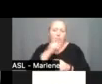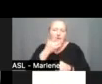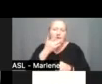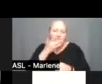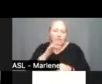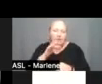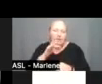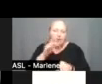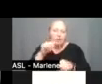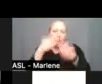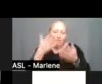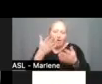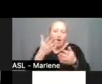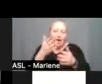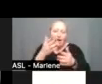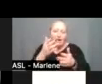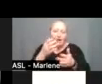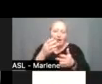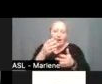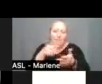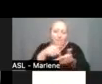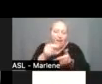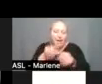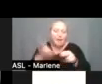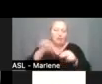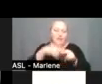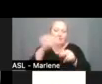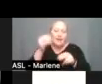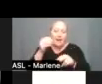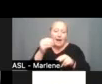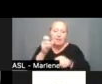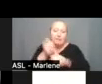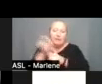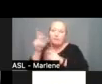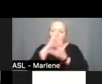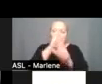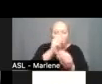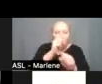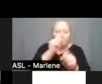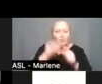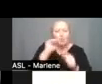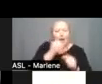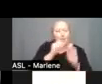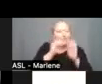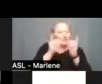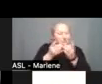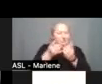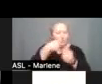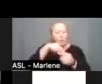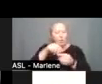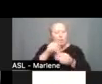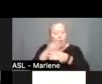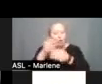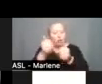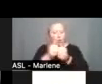salary increases um and attract people to our district we are also in partnership with